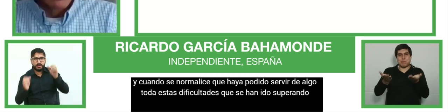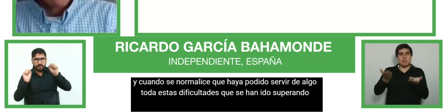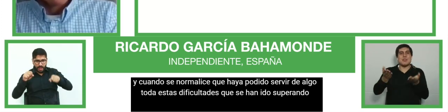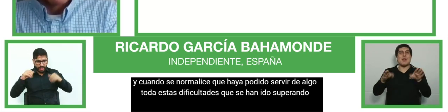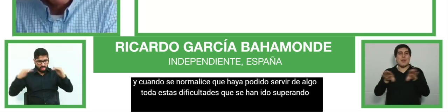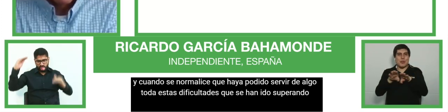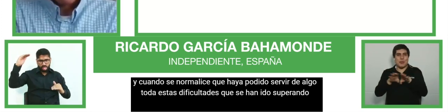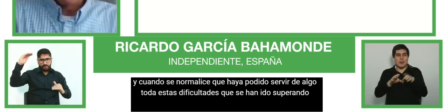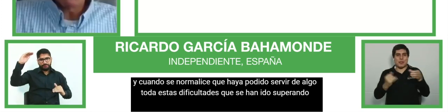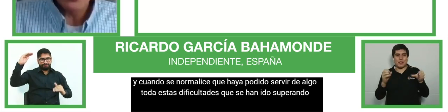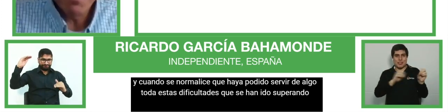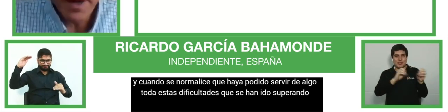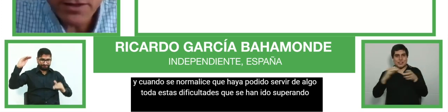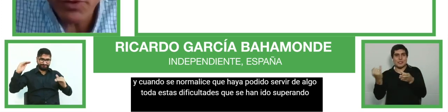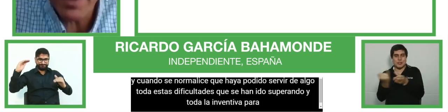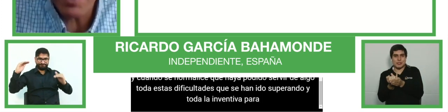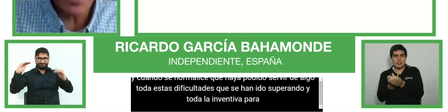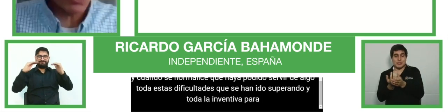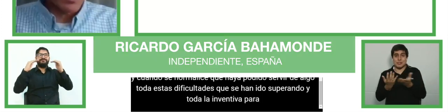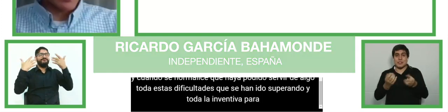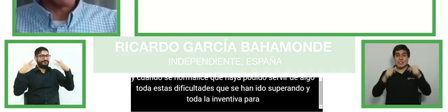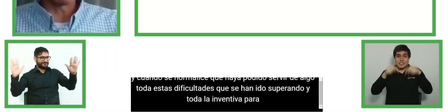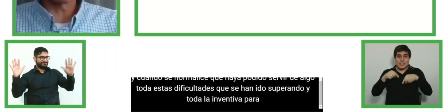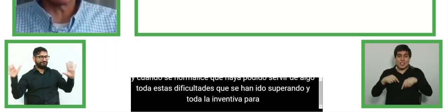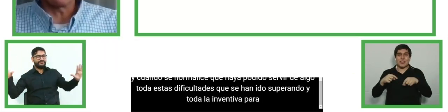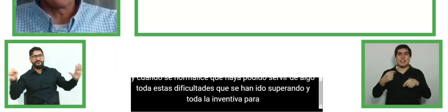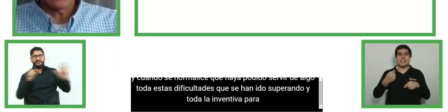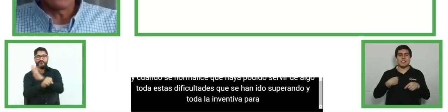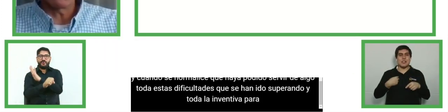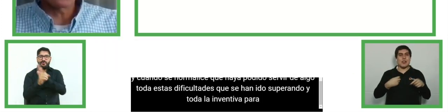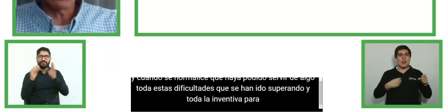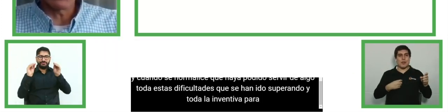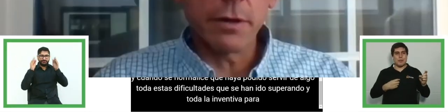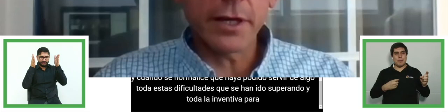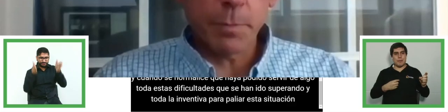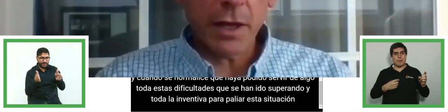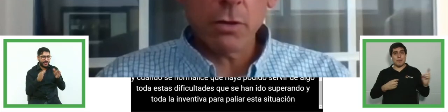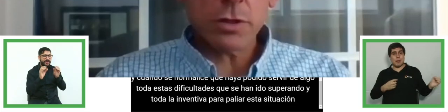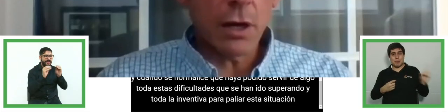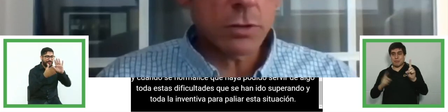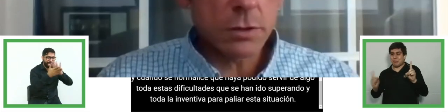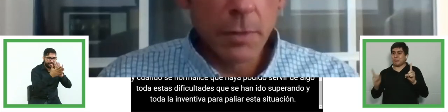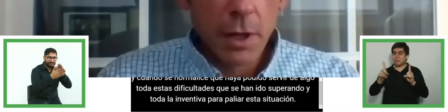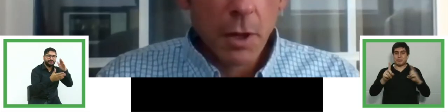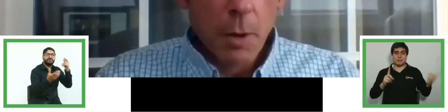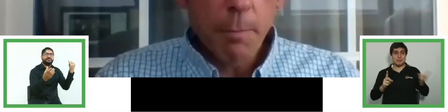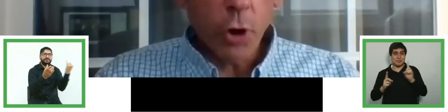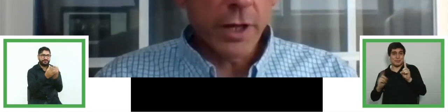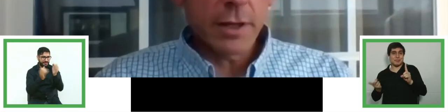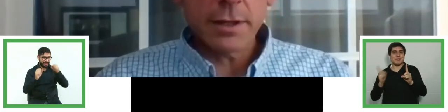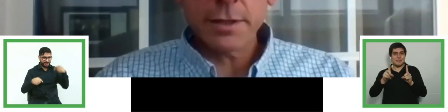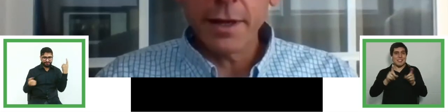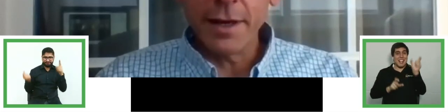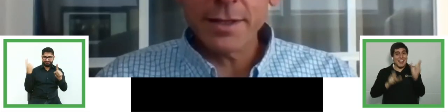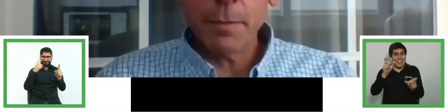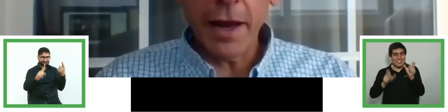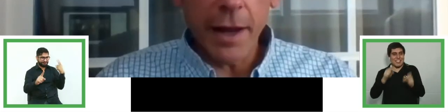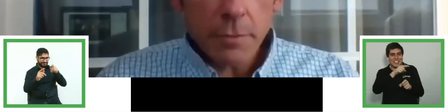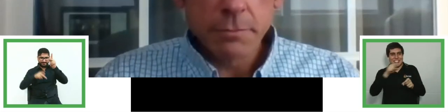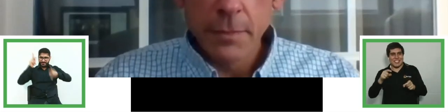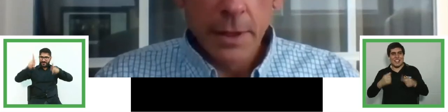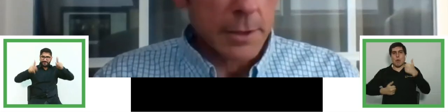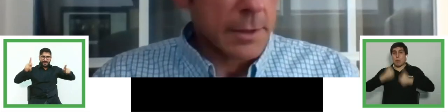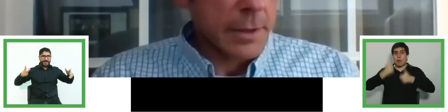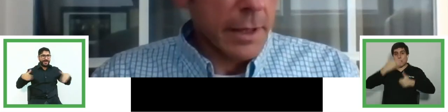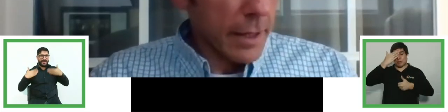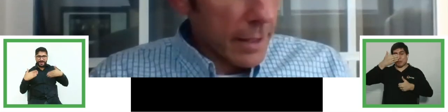And with all this said, I'll give the floor to the expert, to the panelists present, and,